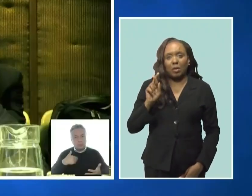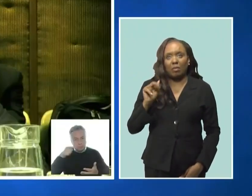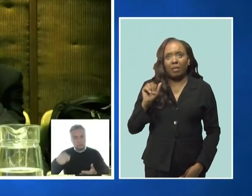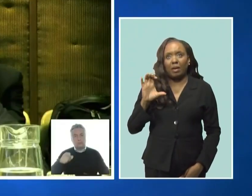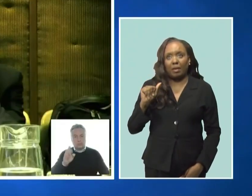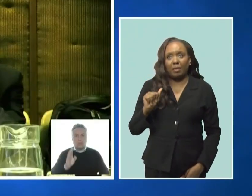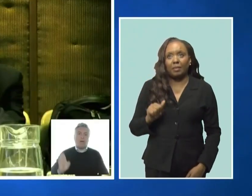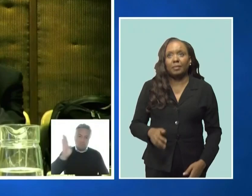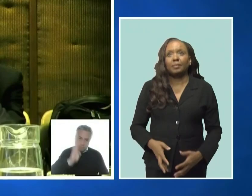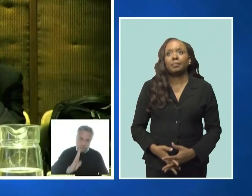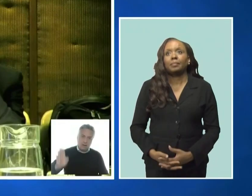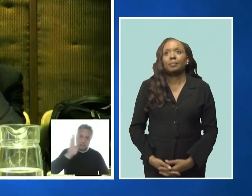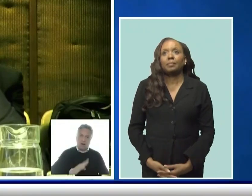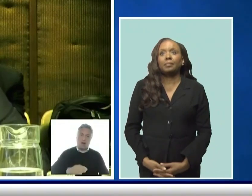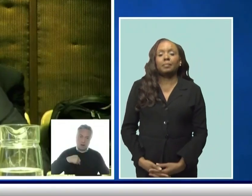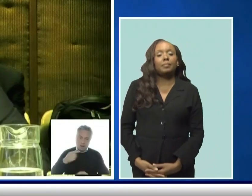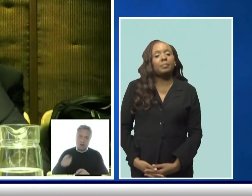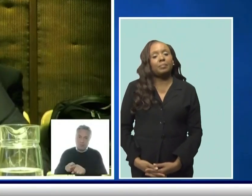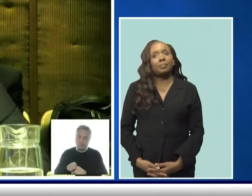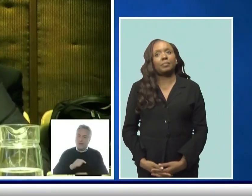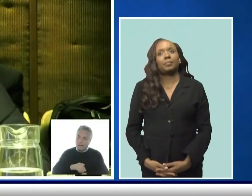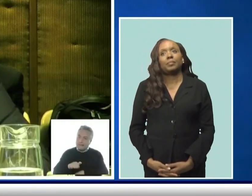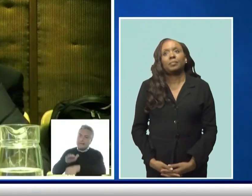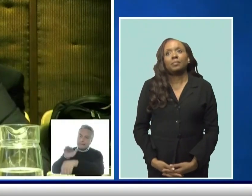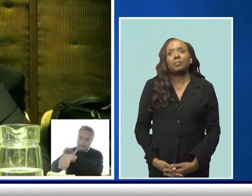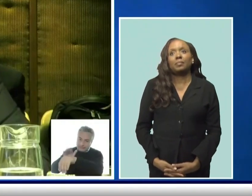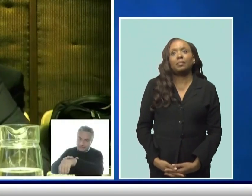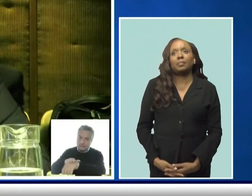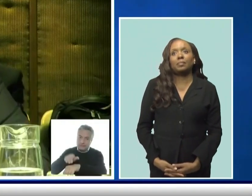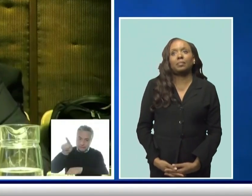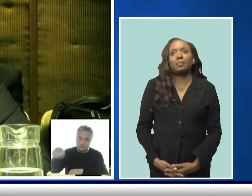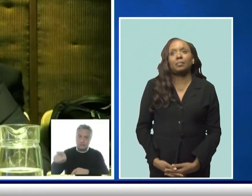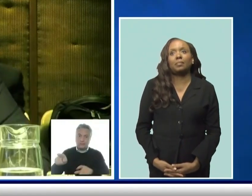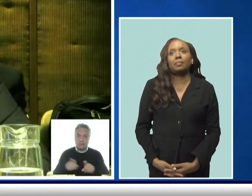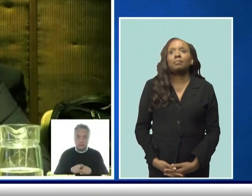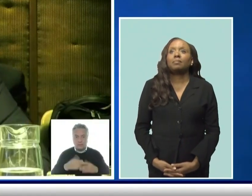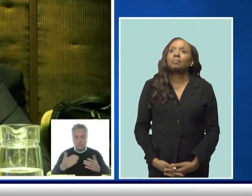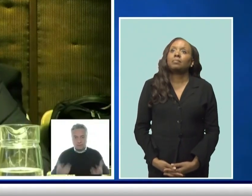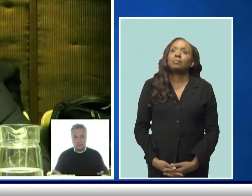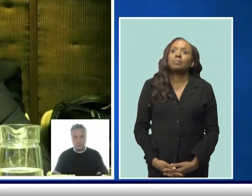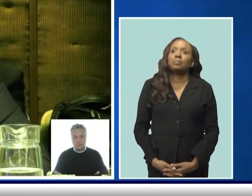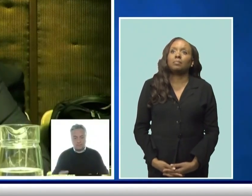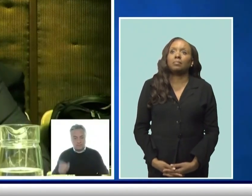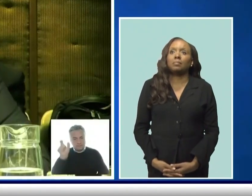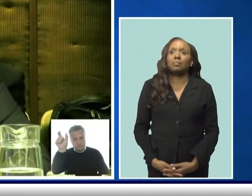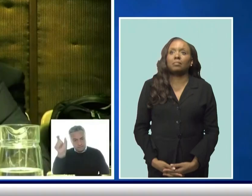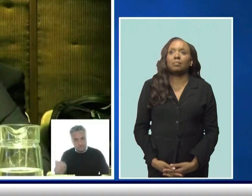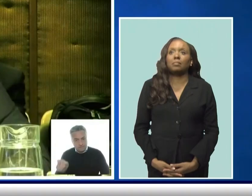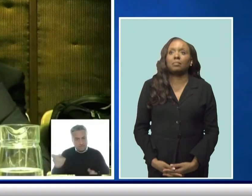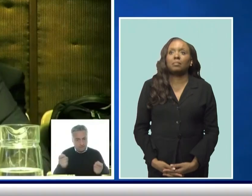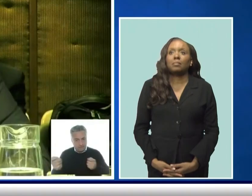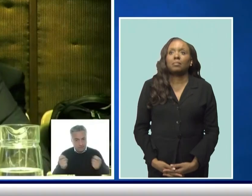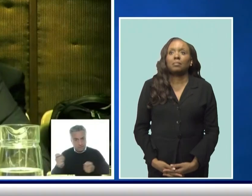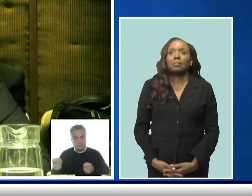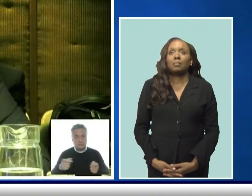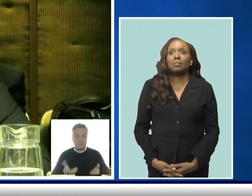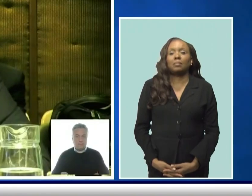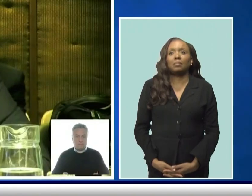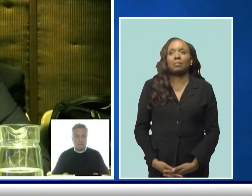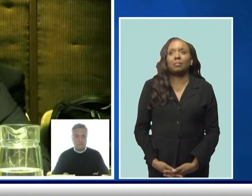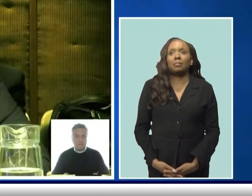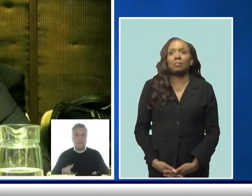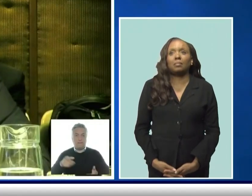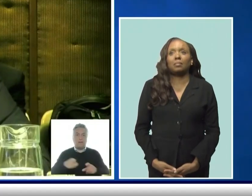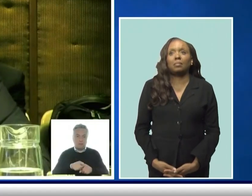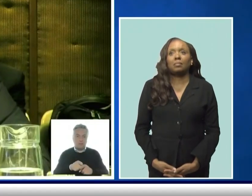Hopefully, if UNDP and CEPAL agrees, the conference next year in Barbados. And if we can